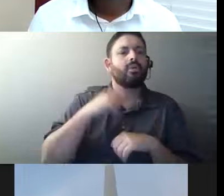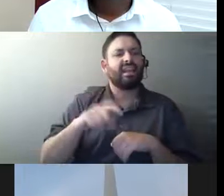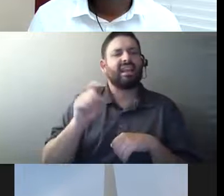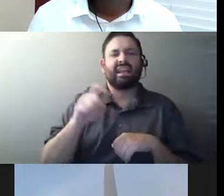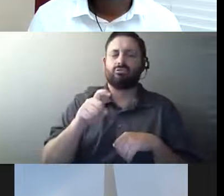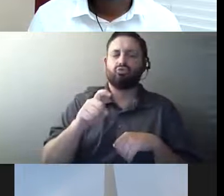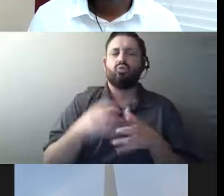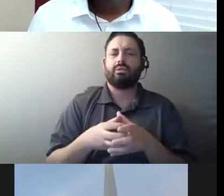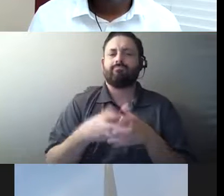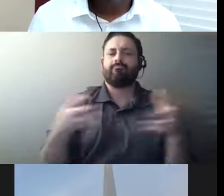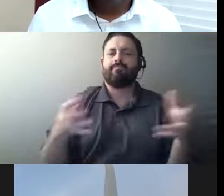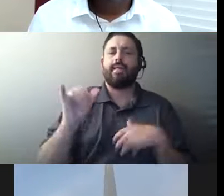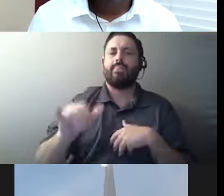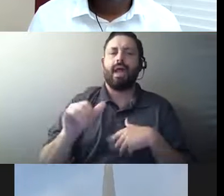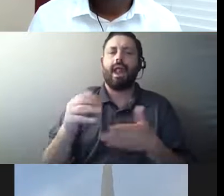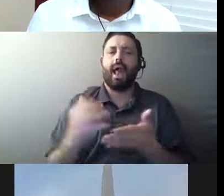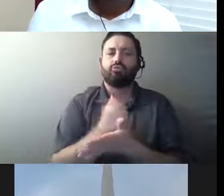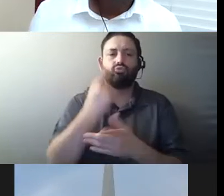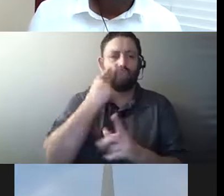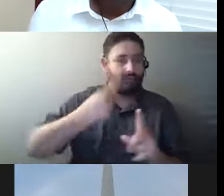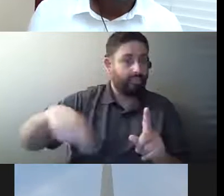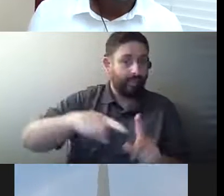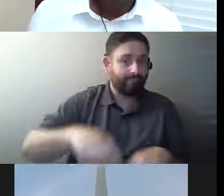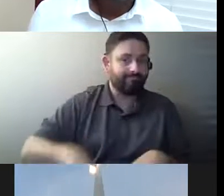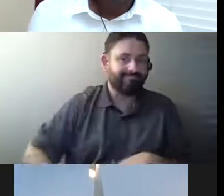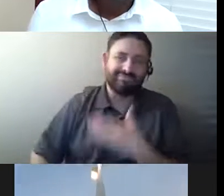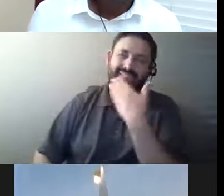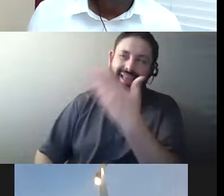those opportunities for them. Thank you. Thank you.